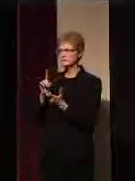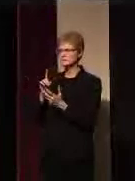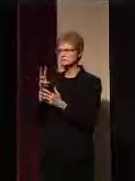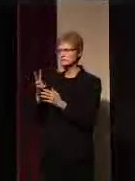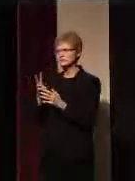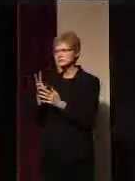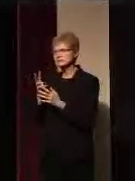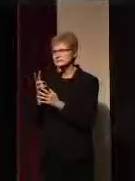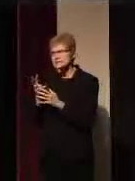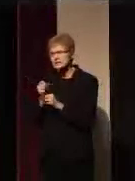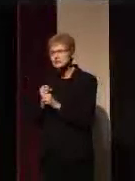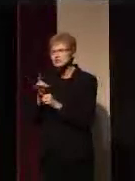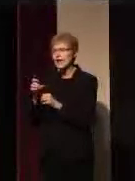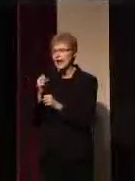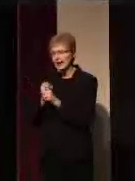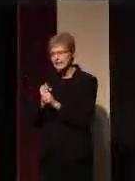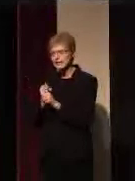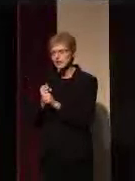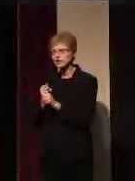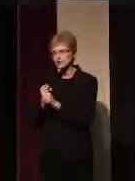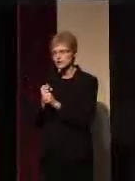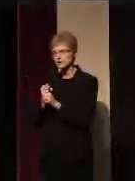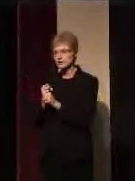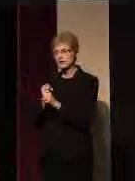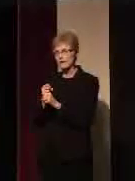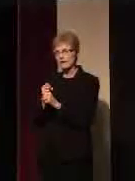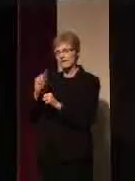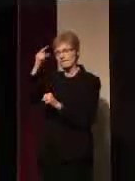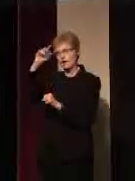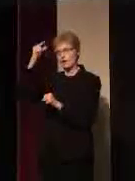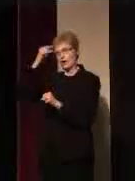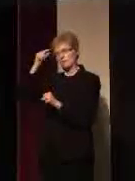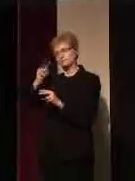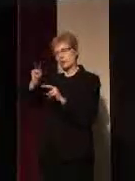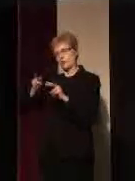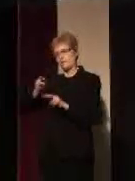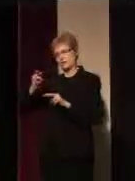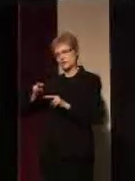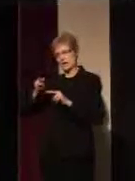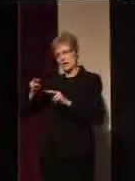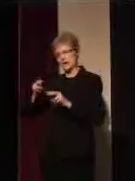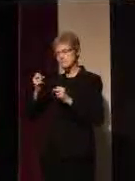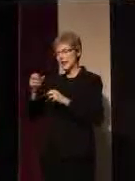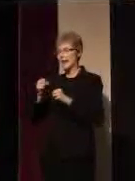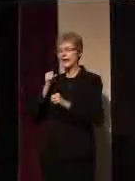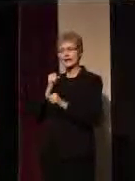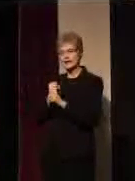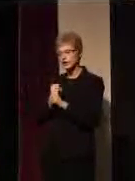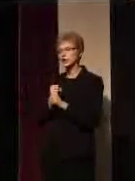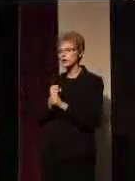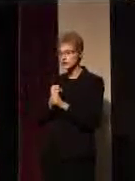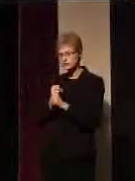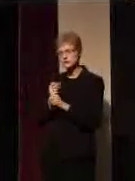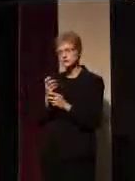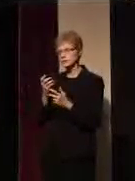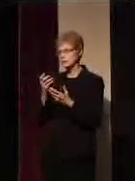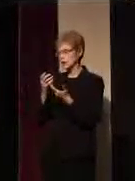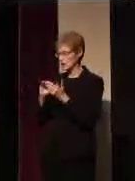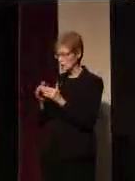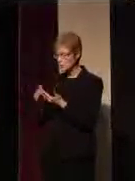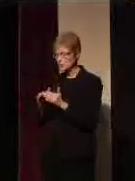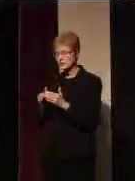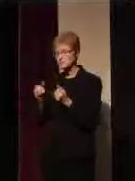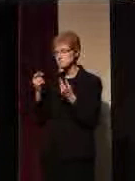6 years or 8 years, of federal oversight. They had all these years to get it together in a community with